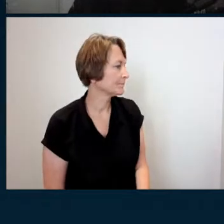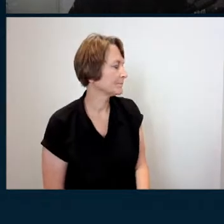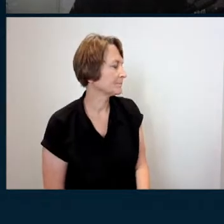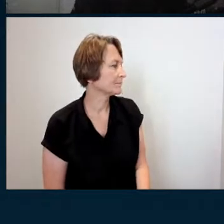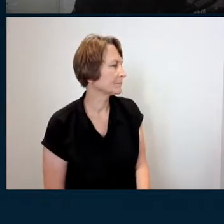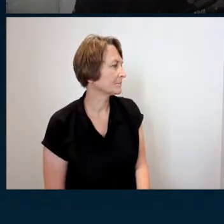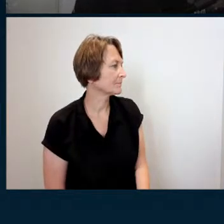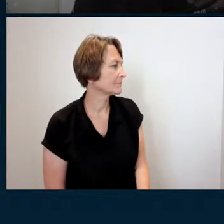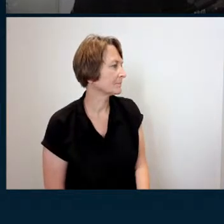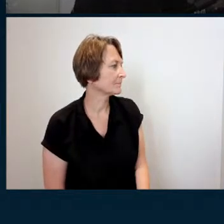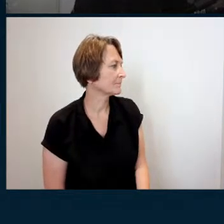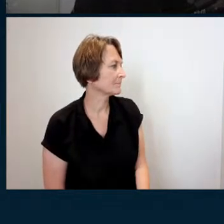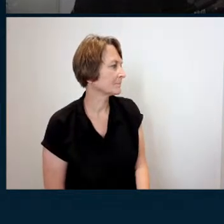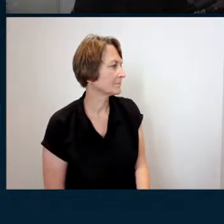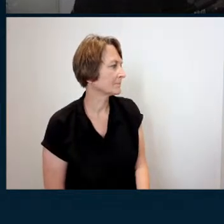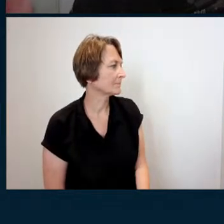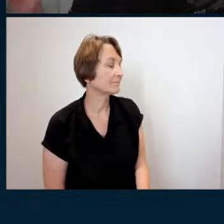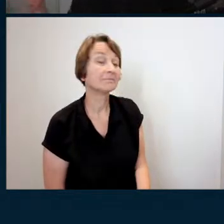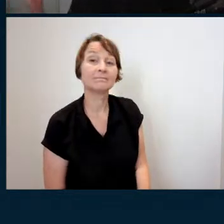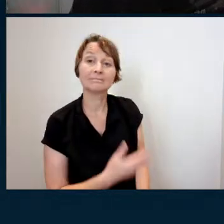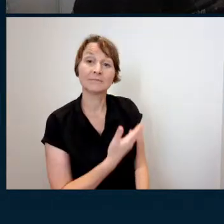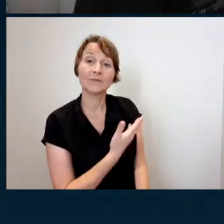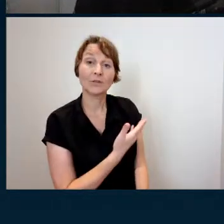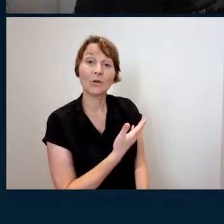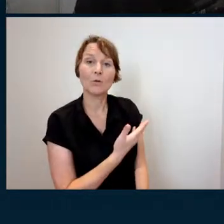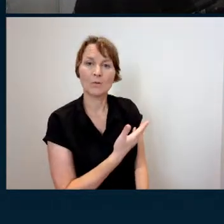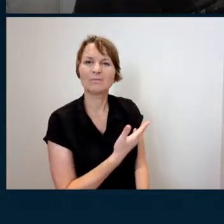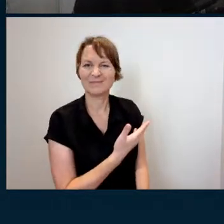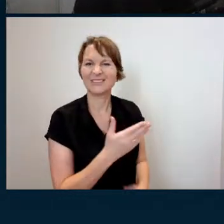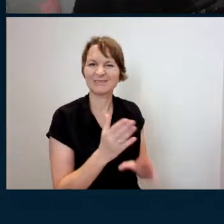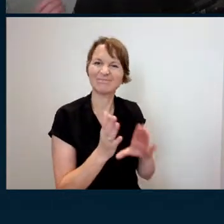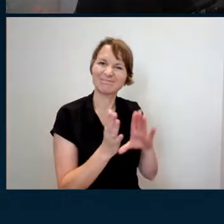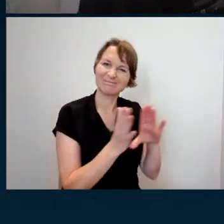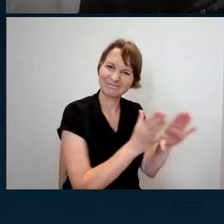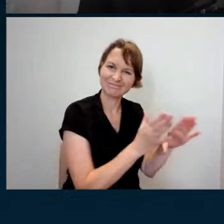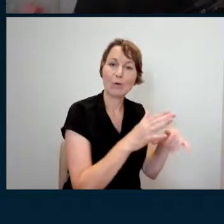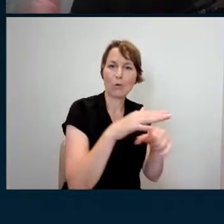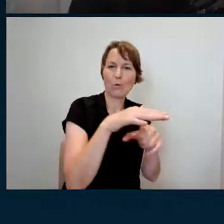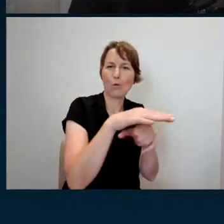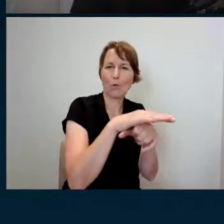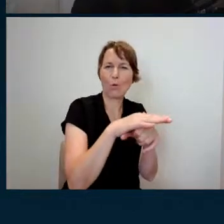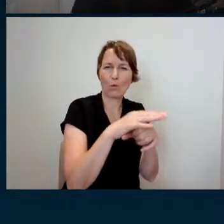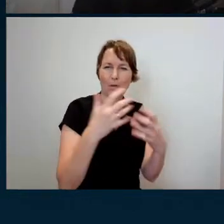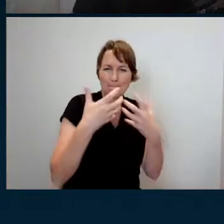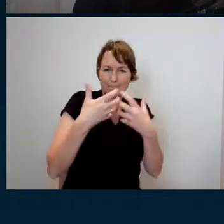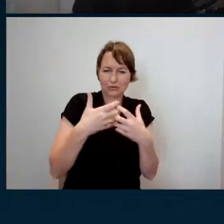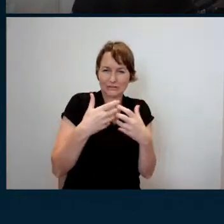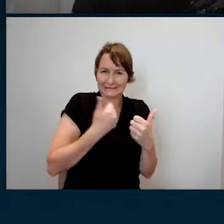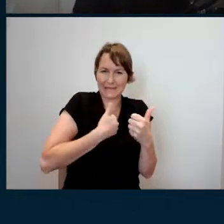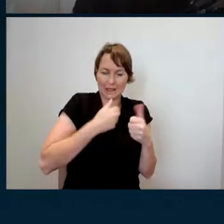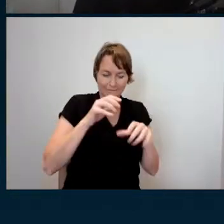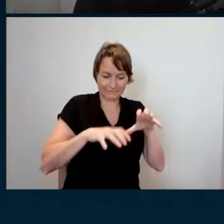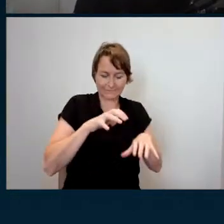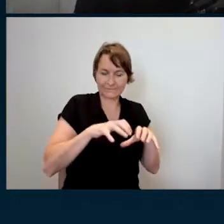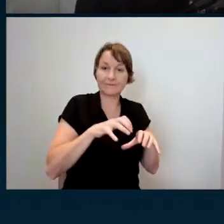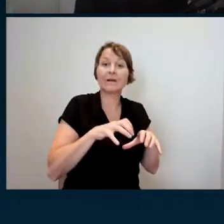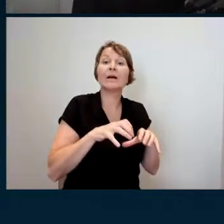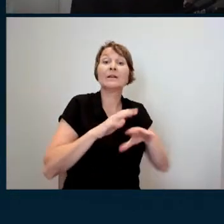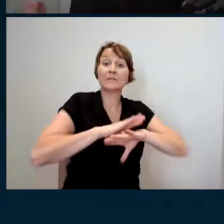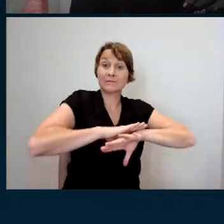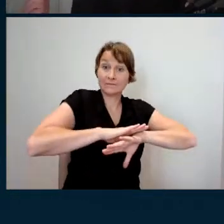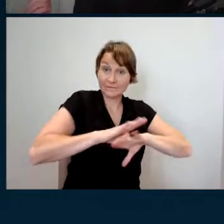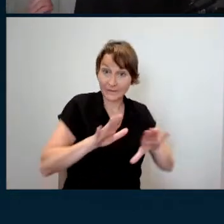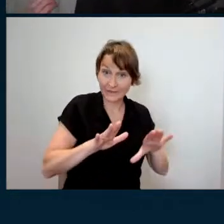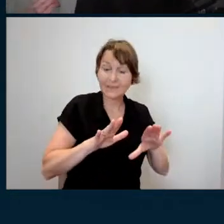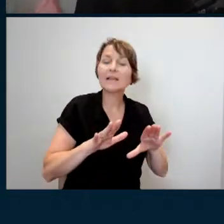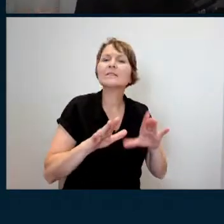So that's when you're running locally. And after you're done, you are done. If you sign into Azure with your Visual Studio